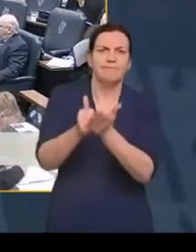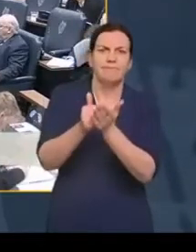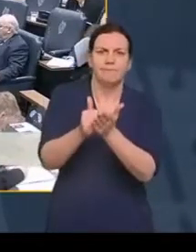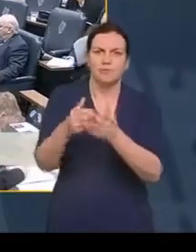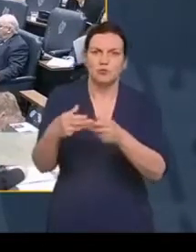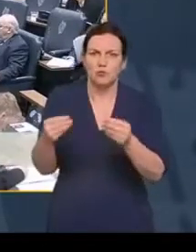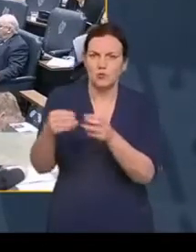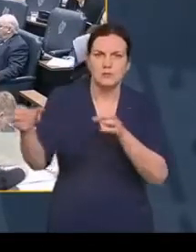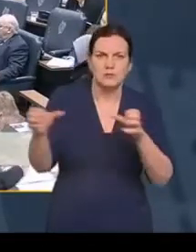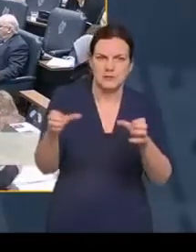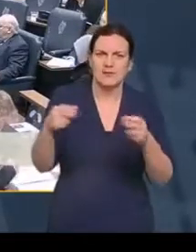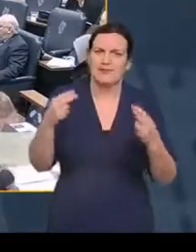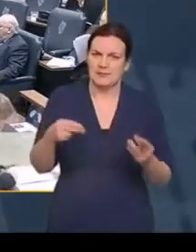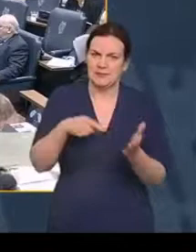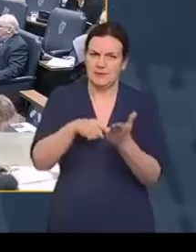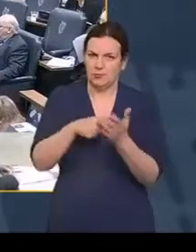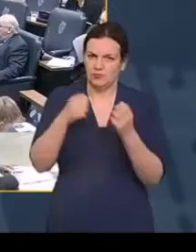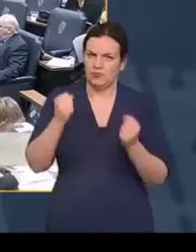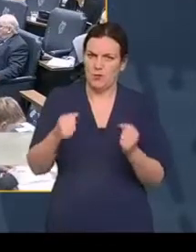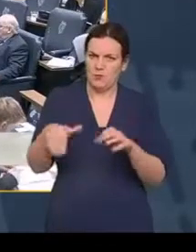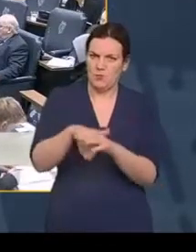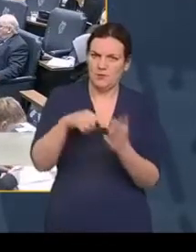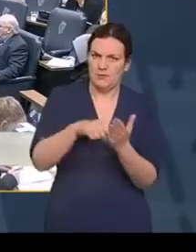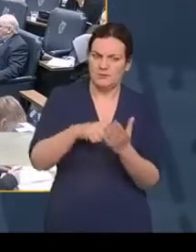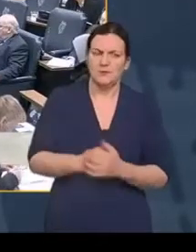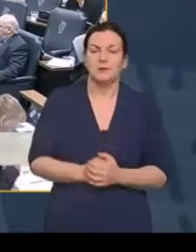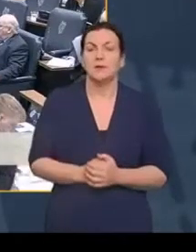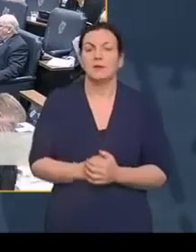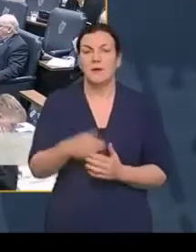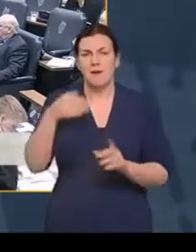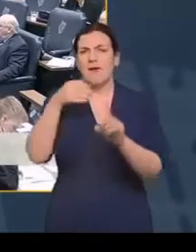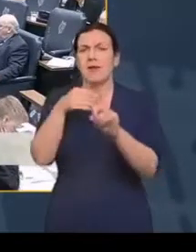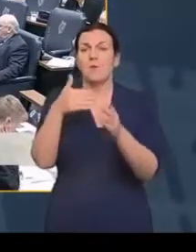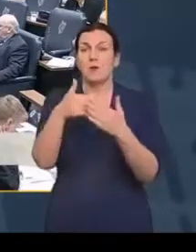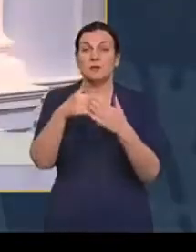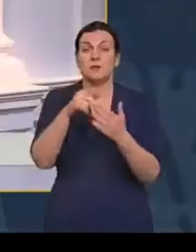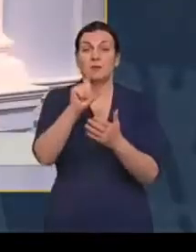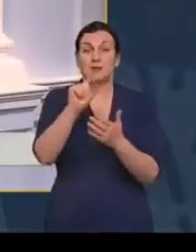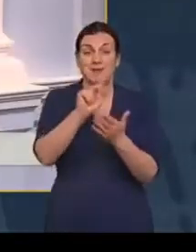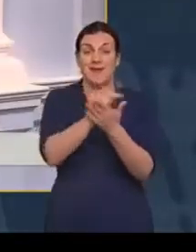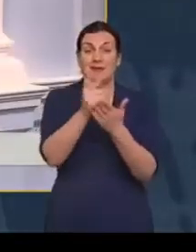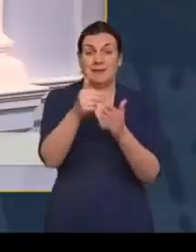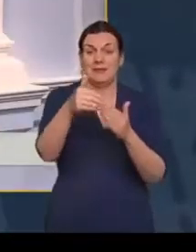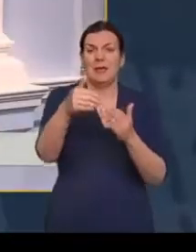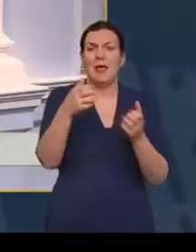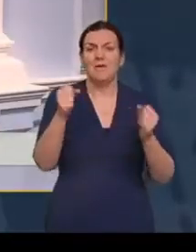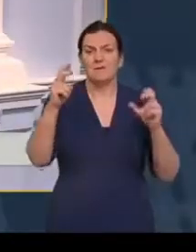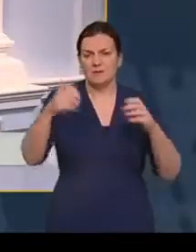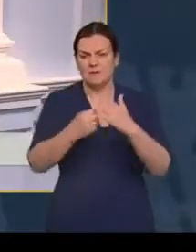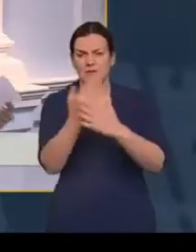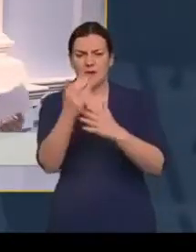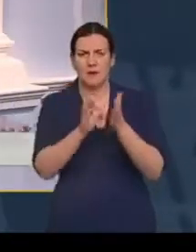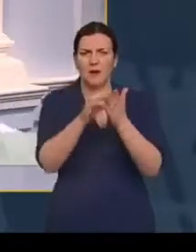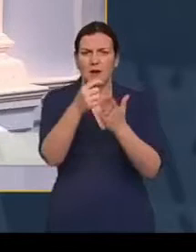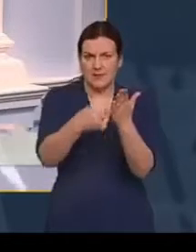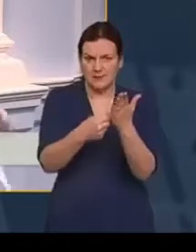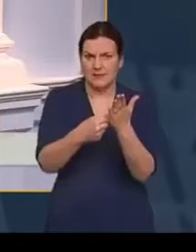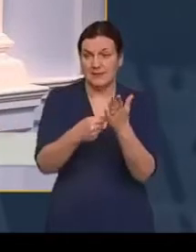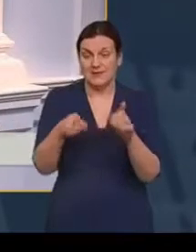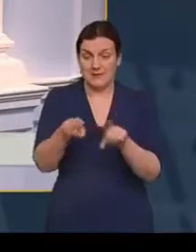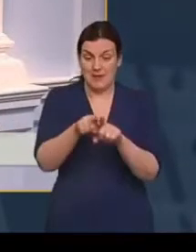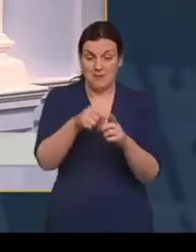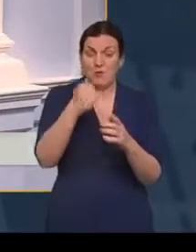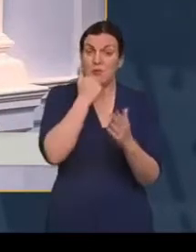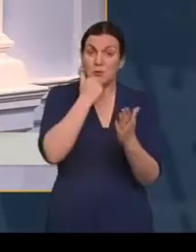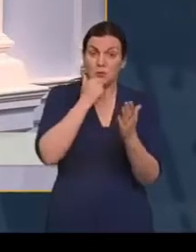this section here deals strongly with this. So the intention of 2018 is to develop guidelines as envisaged